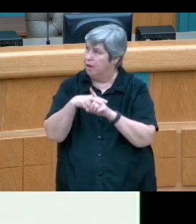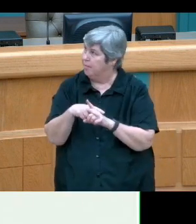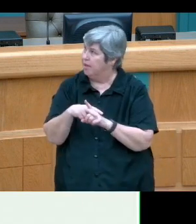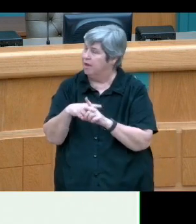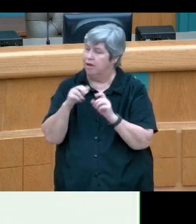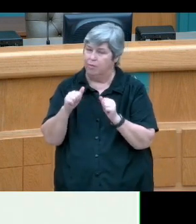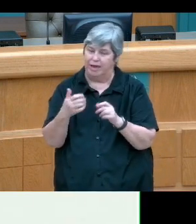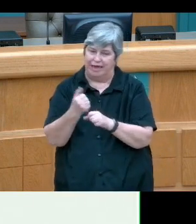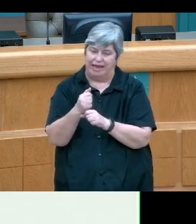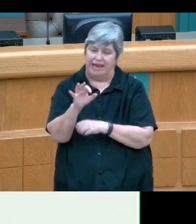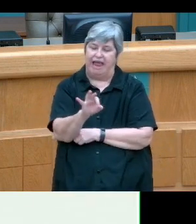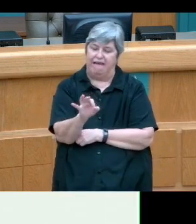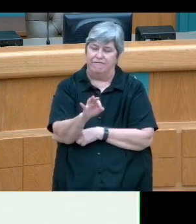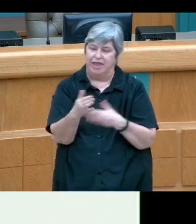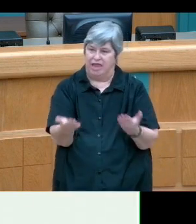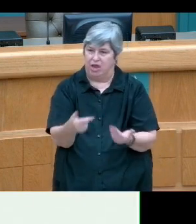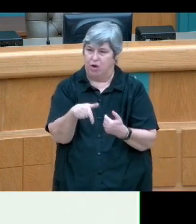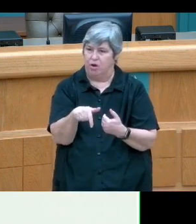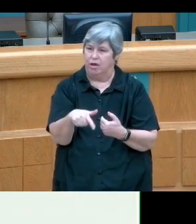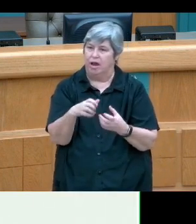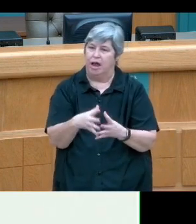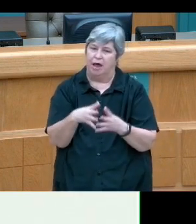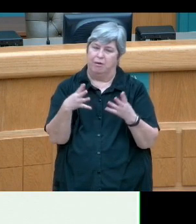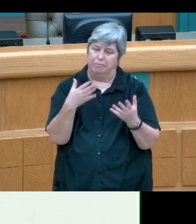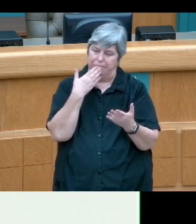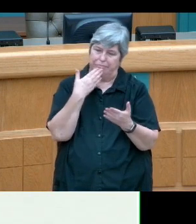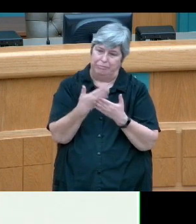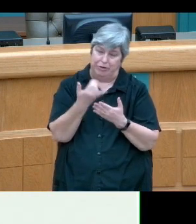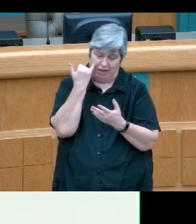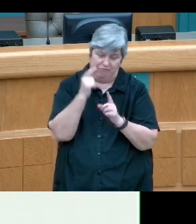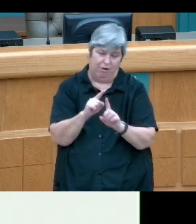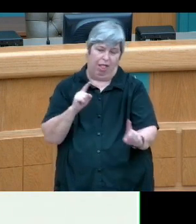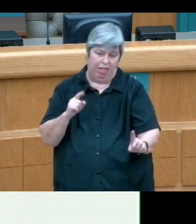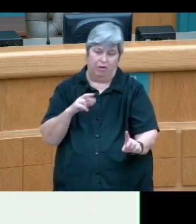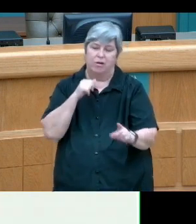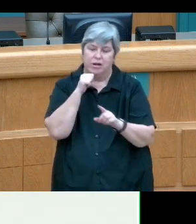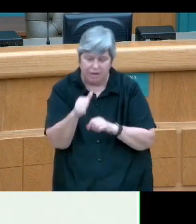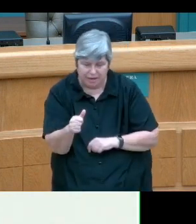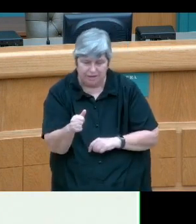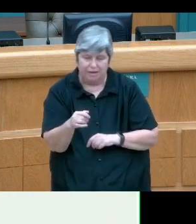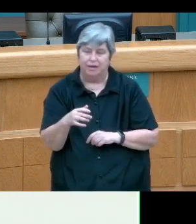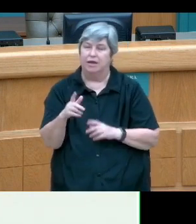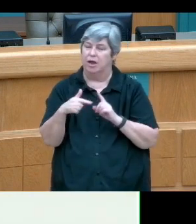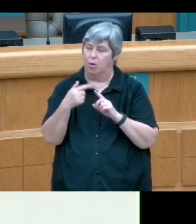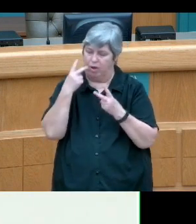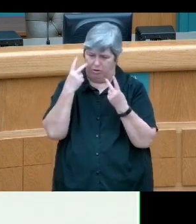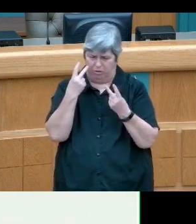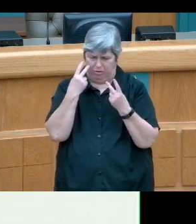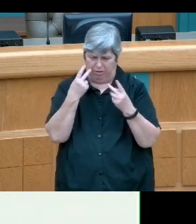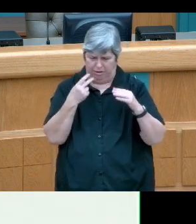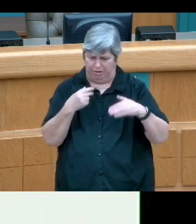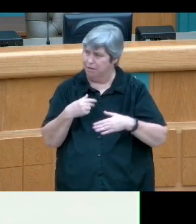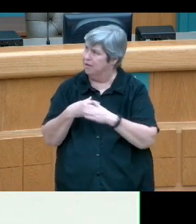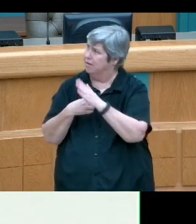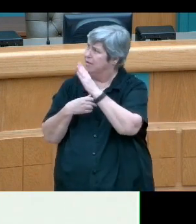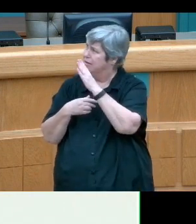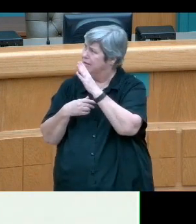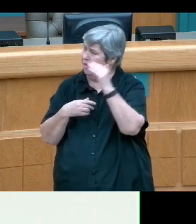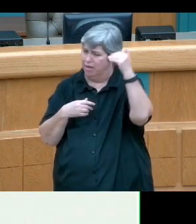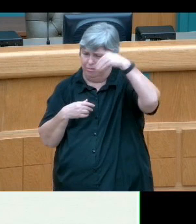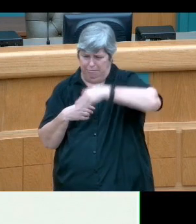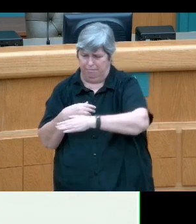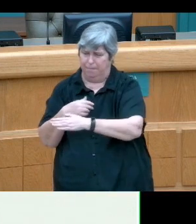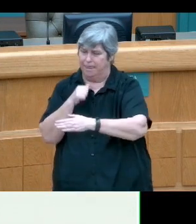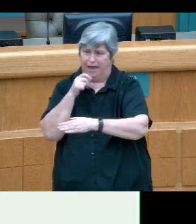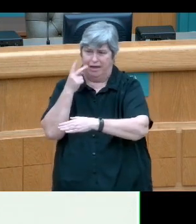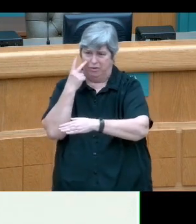get an F in the coastal bend area for how well we're social distancing. And when you look at this graph that you're seeing here,